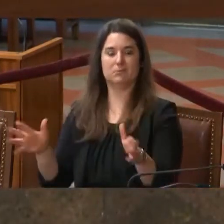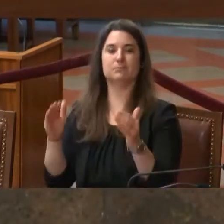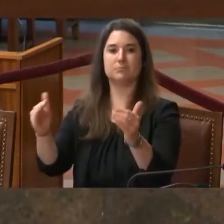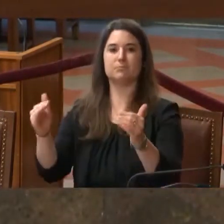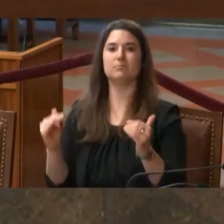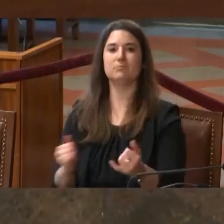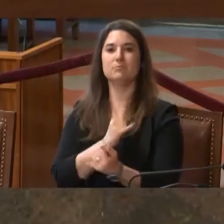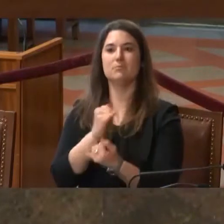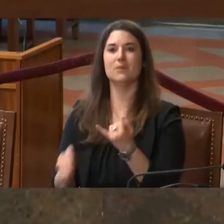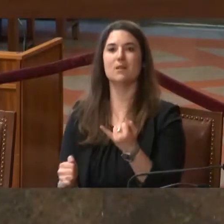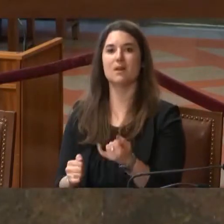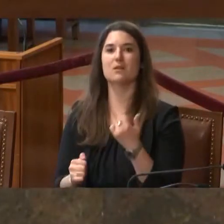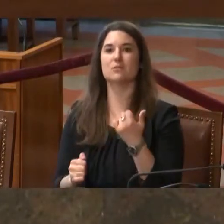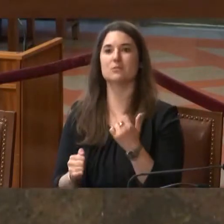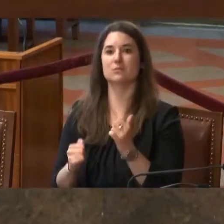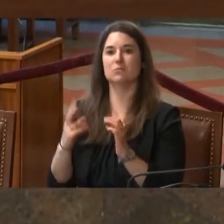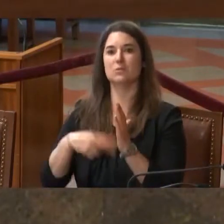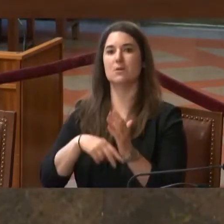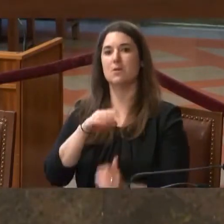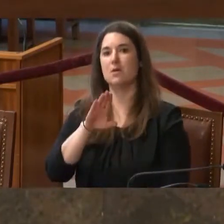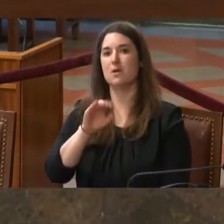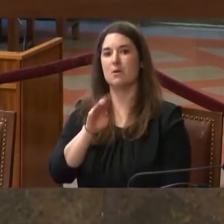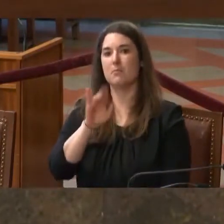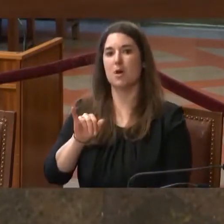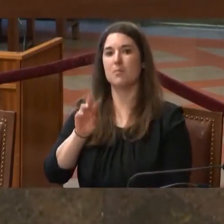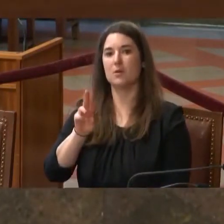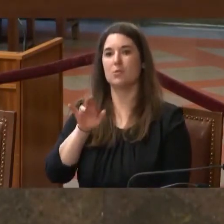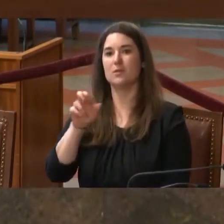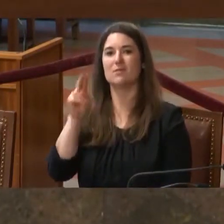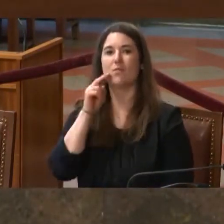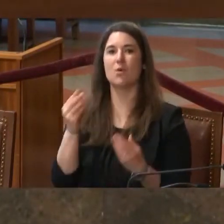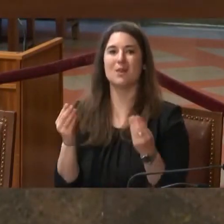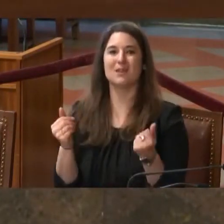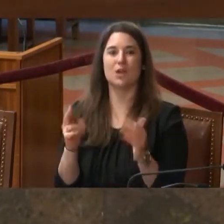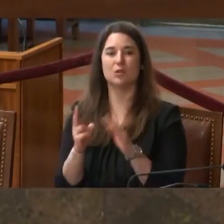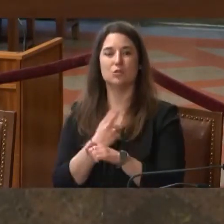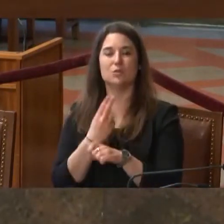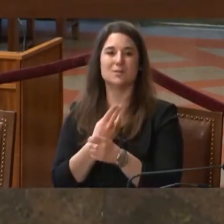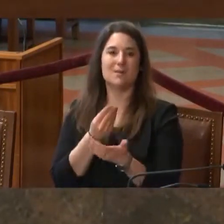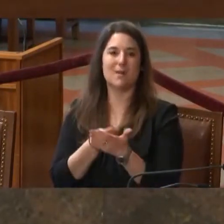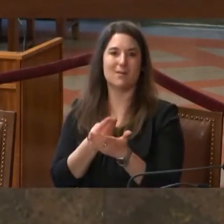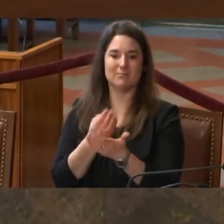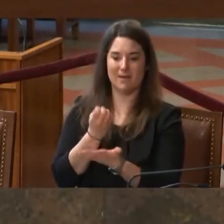on to our last committee for the day, Councilman Bobby Wilson, Committee on Land Use and Economic Development.